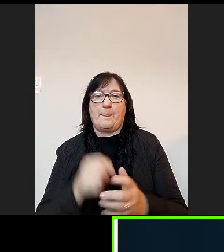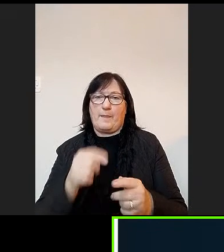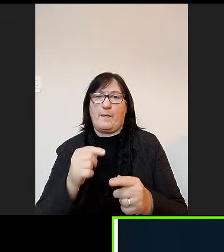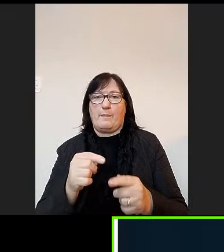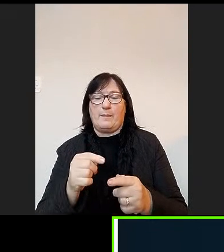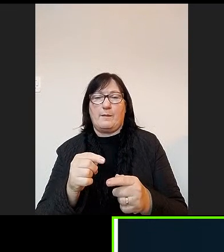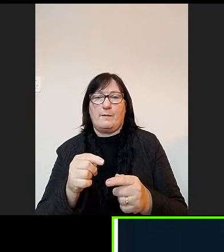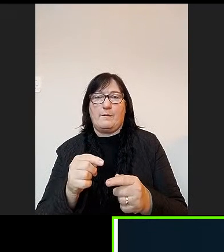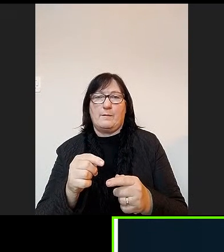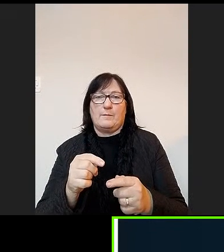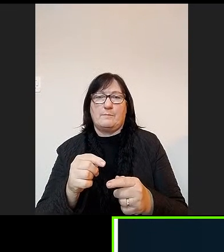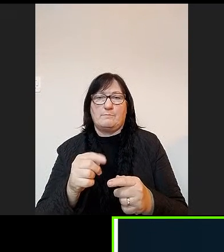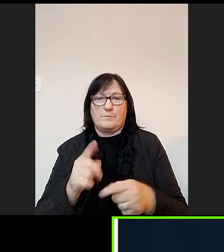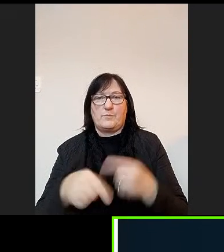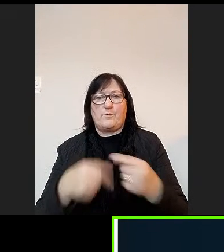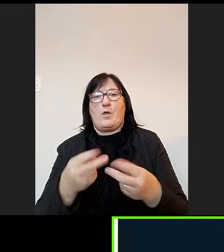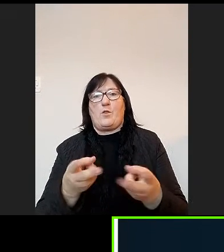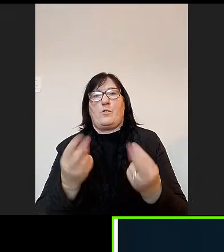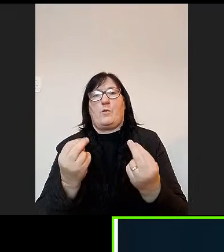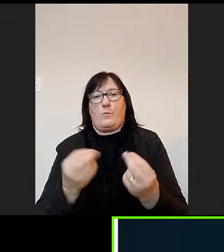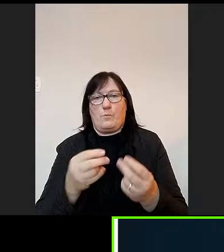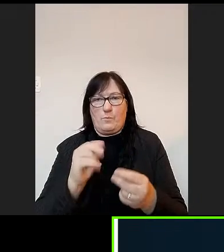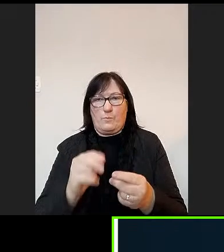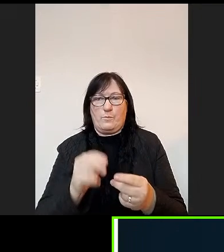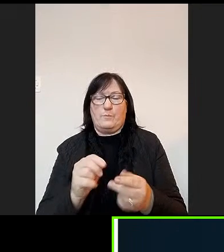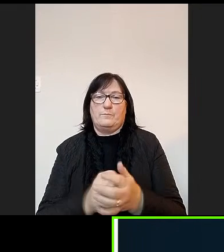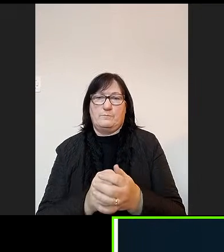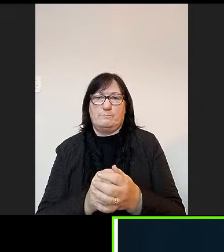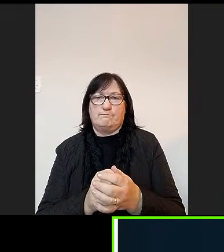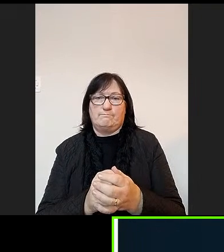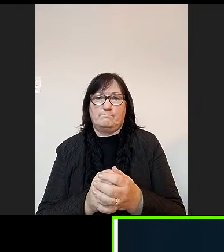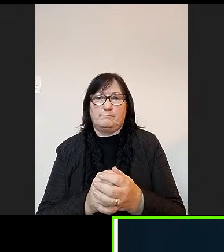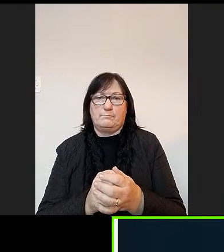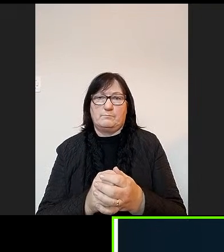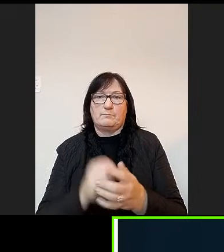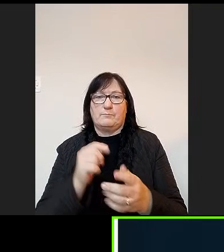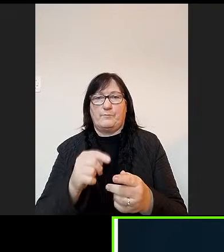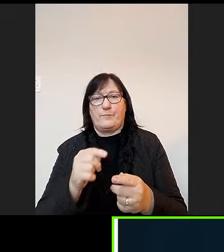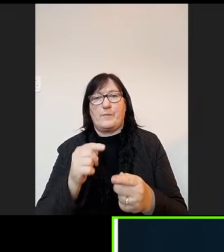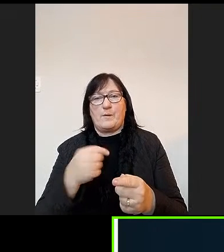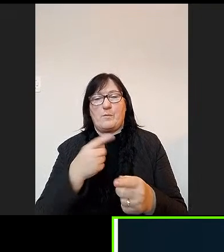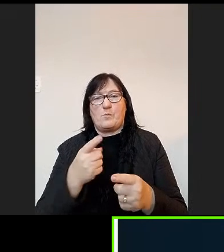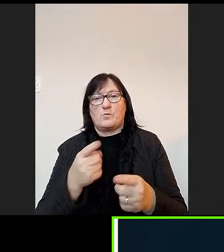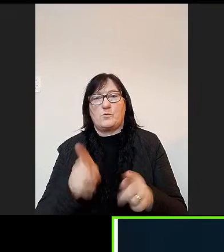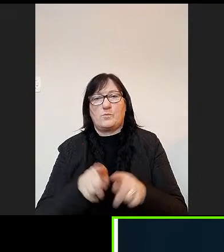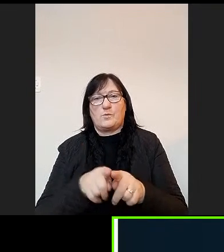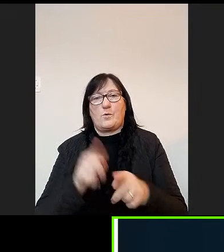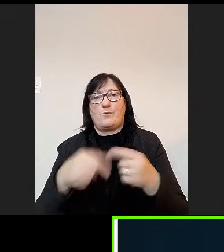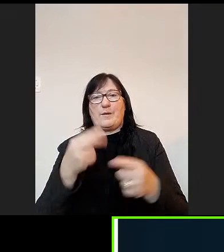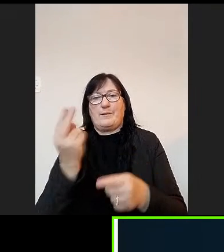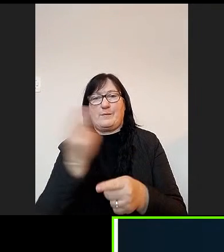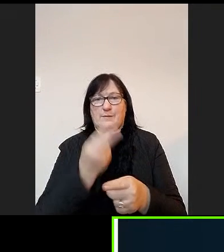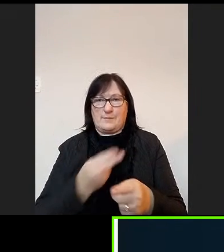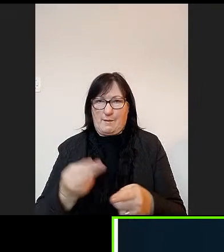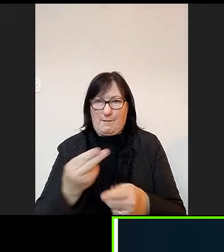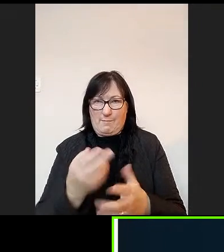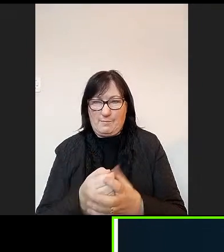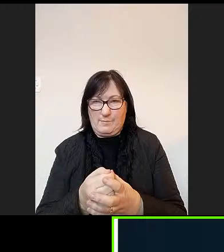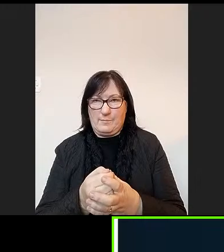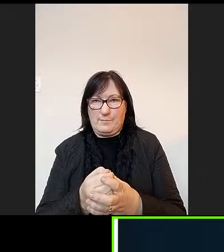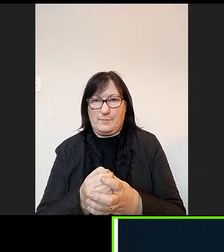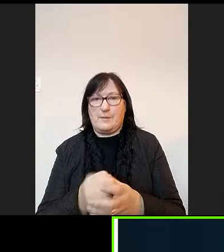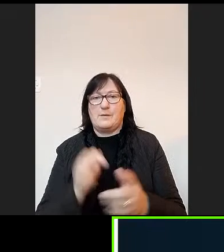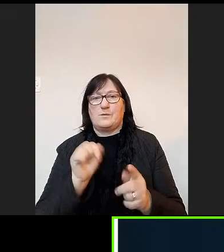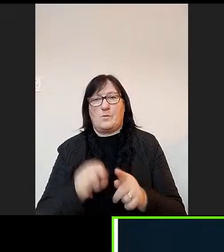most importantly, in its redesign. On that note, Program Director, I want to thank